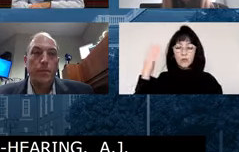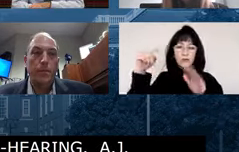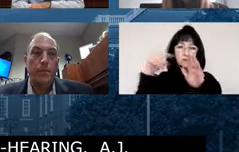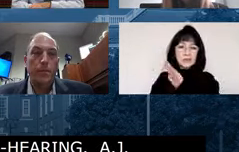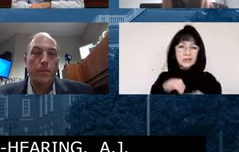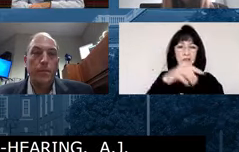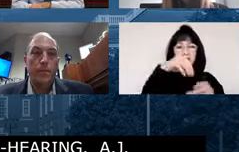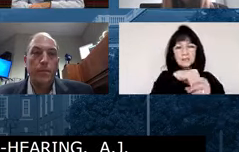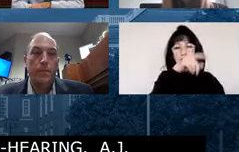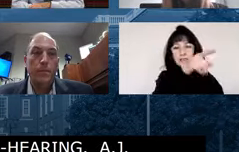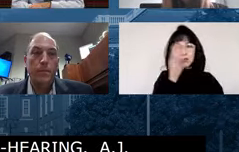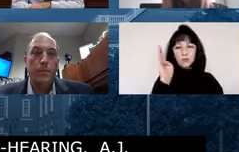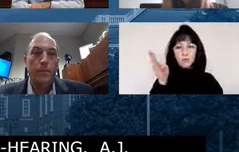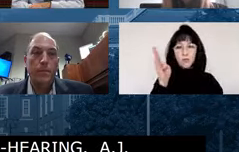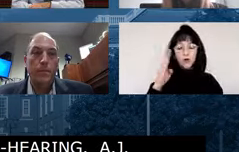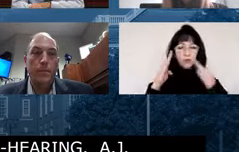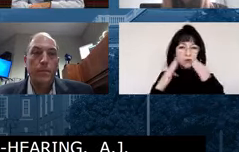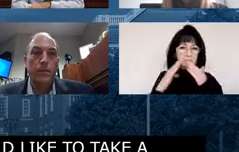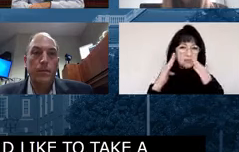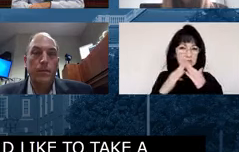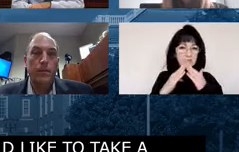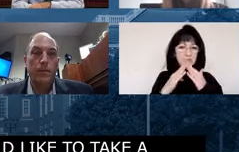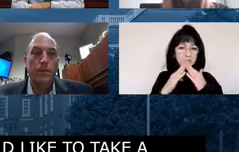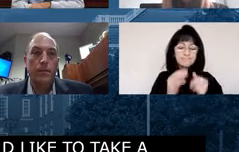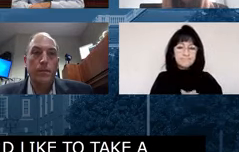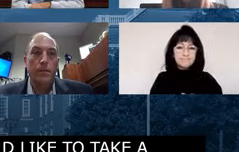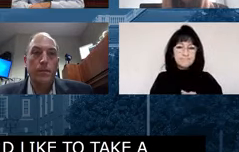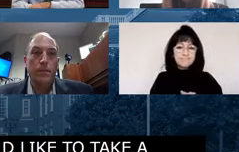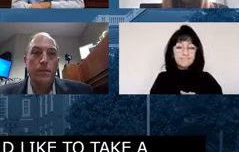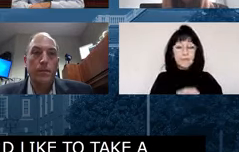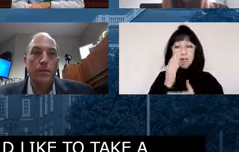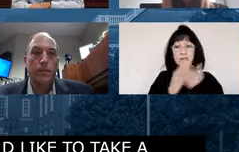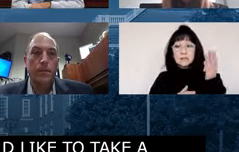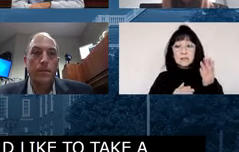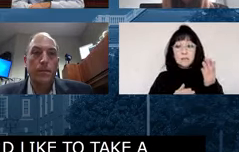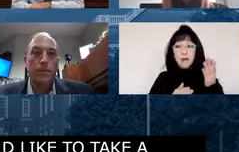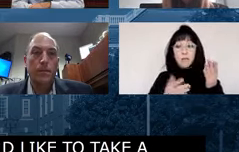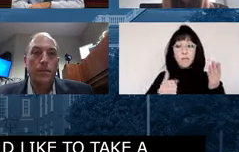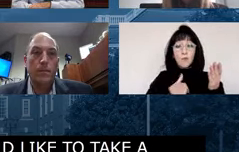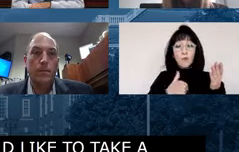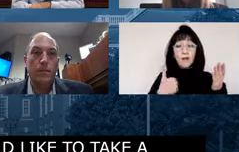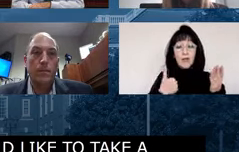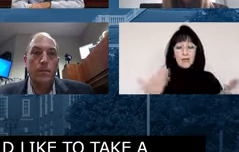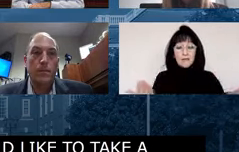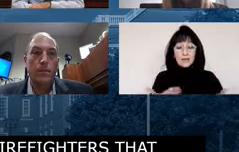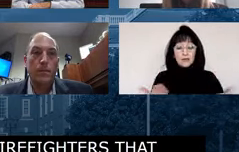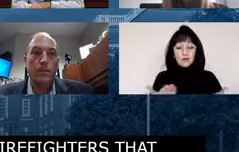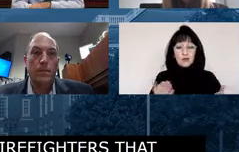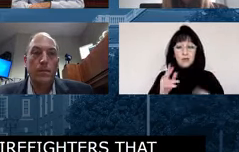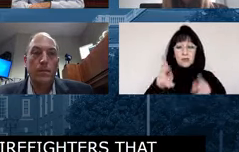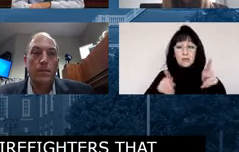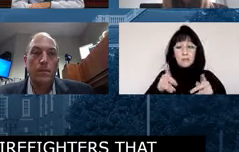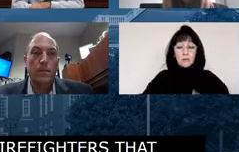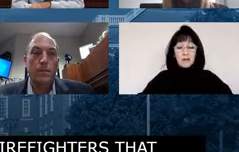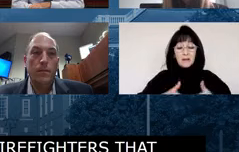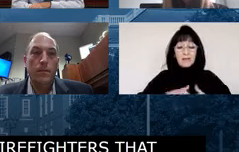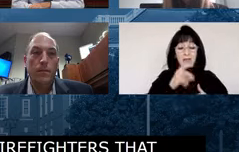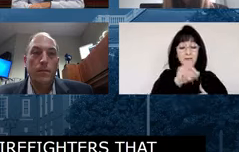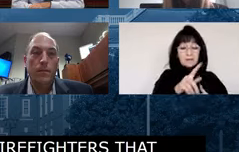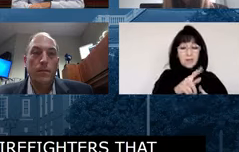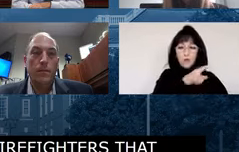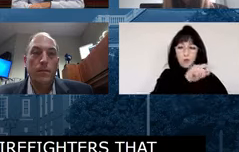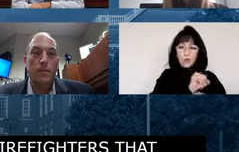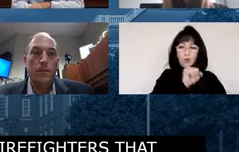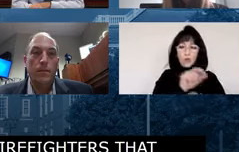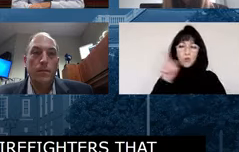Baltimore City. We do have some Baltimore City firefighters who live here in Delaware. Our thoughts